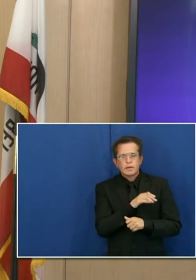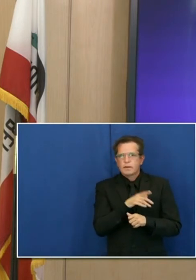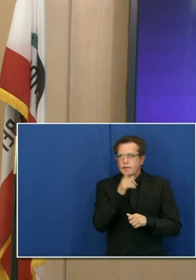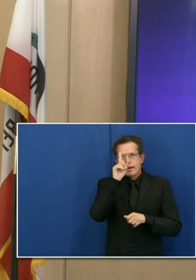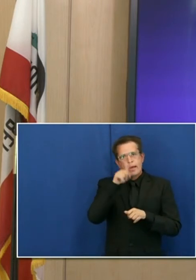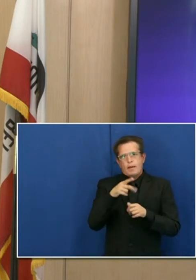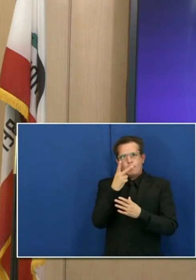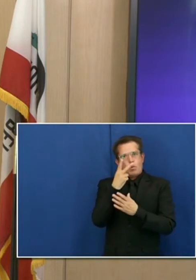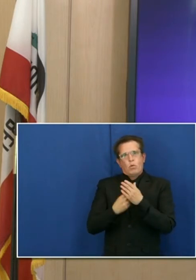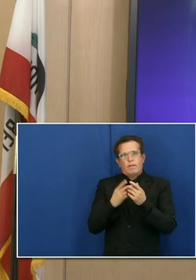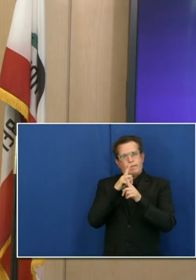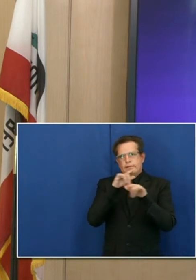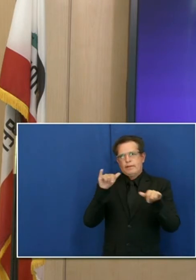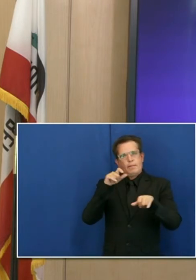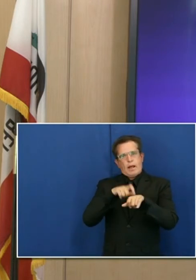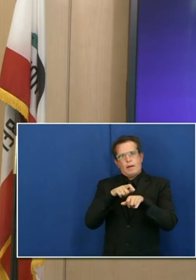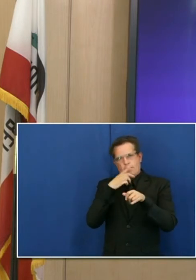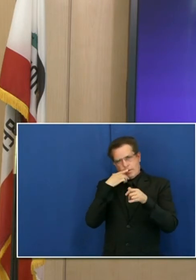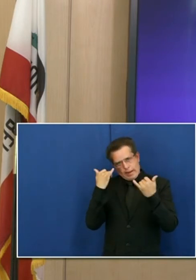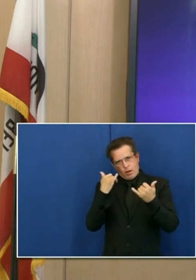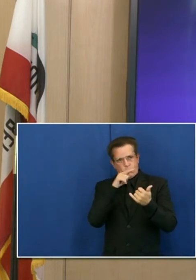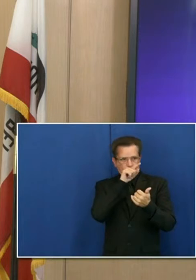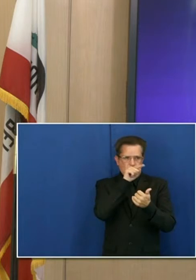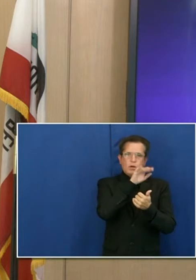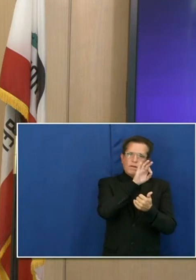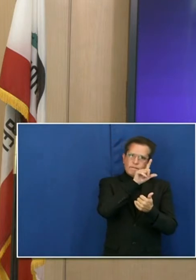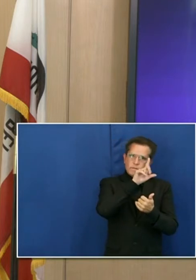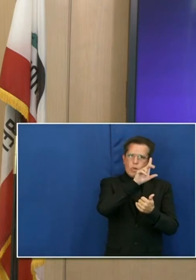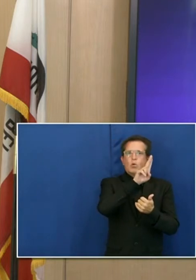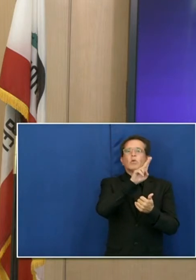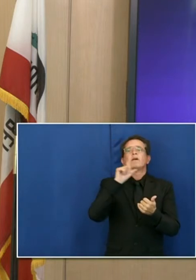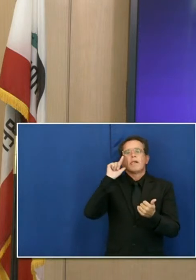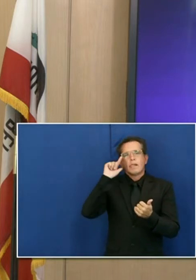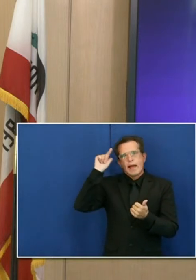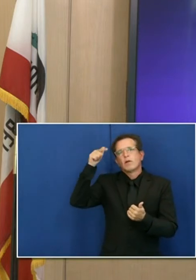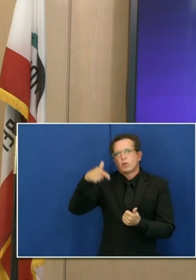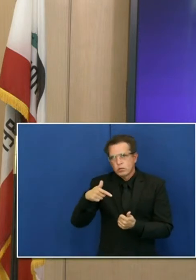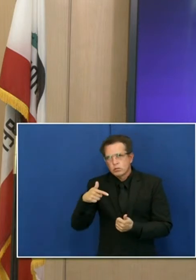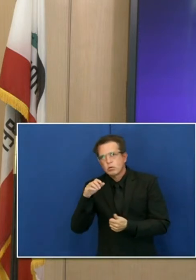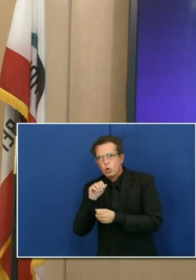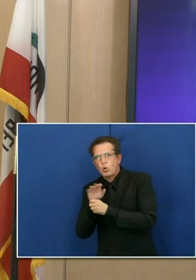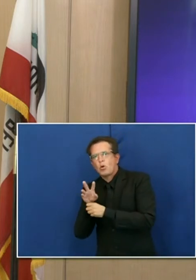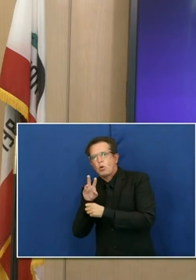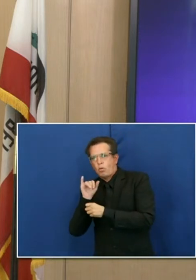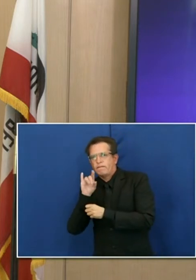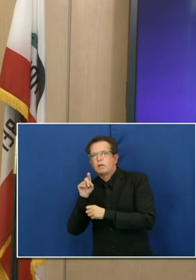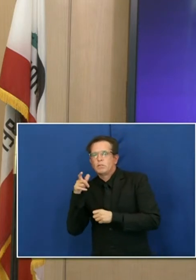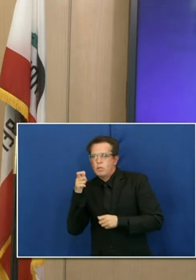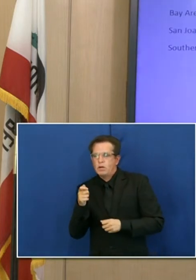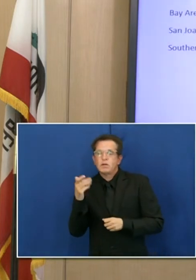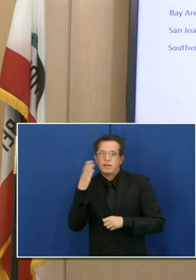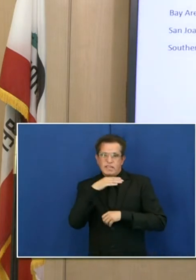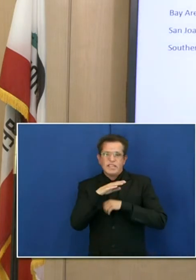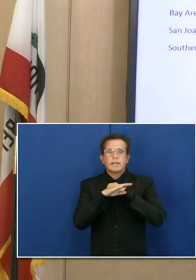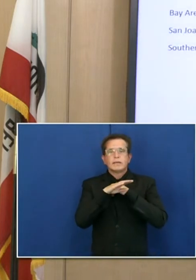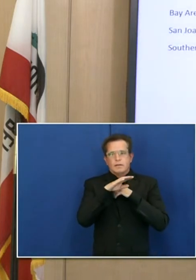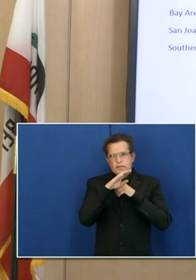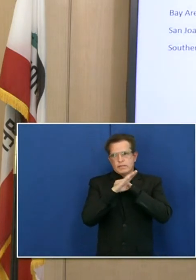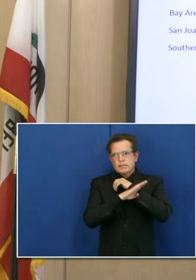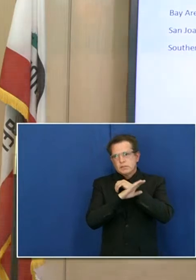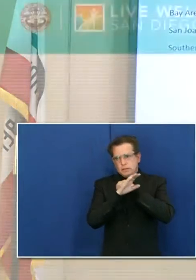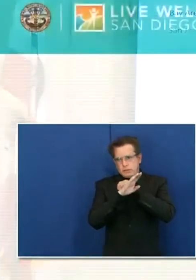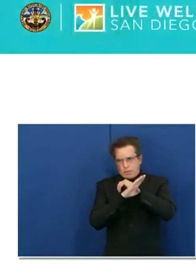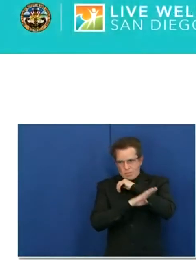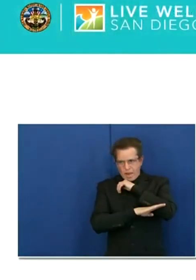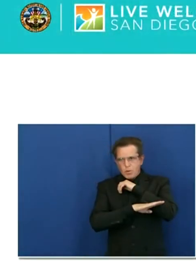get both at the same time. Next slide here. On December 6th, the regional stay-at-home order went into effect in Southern